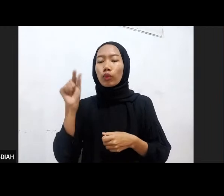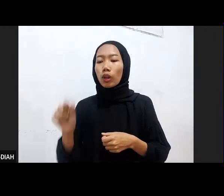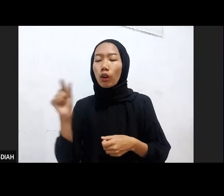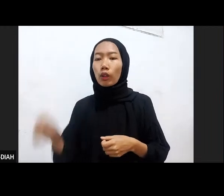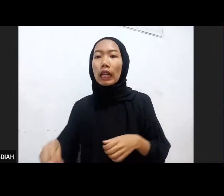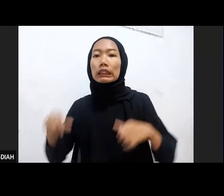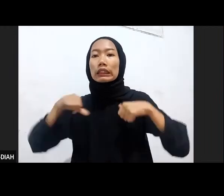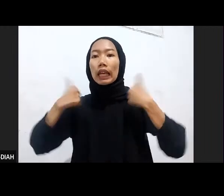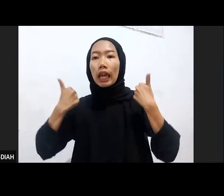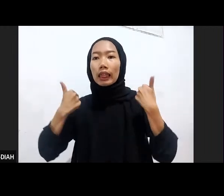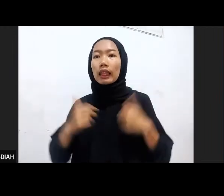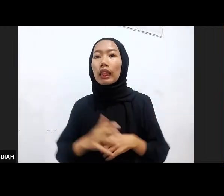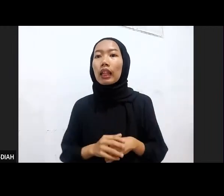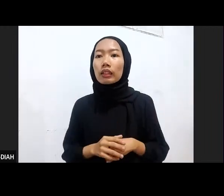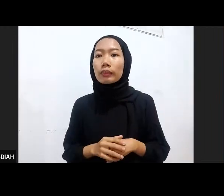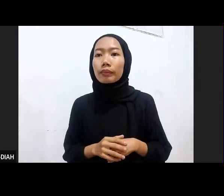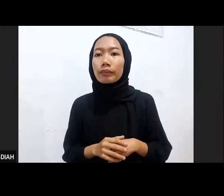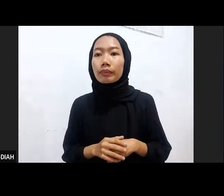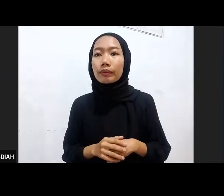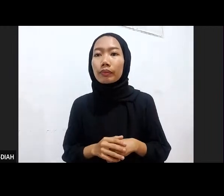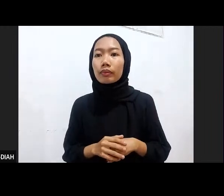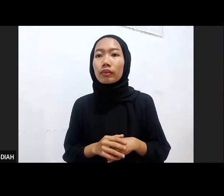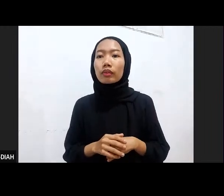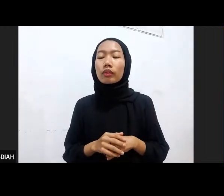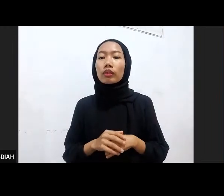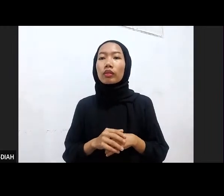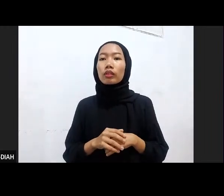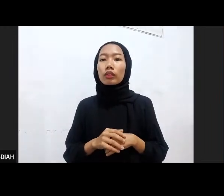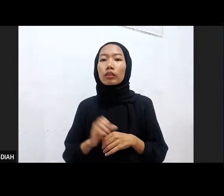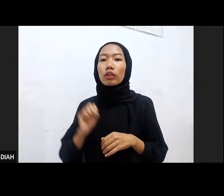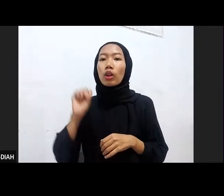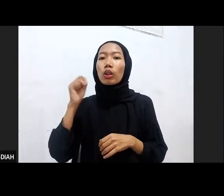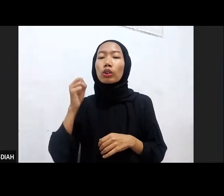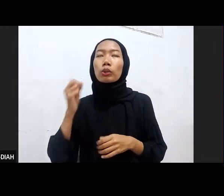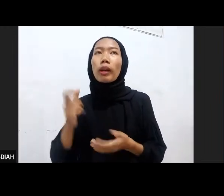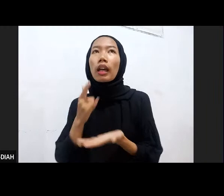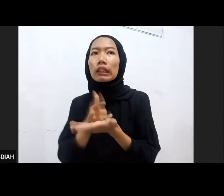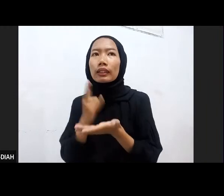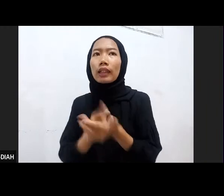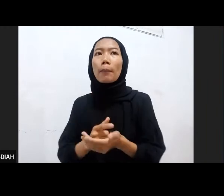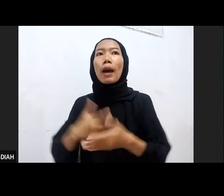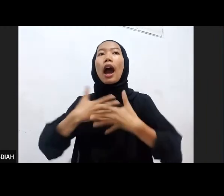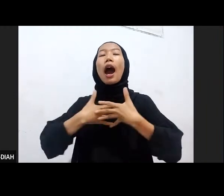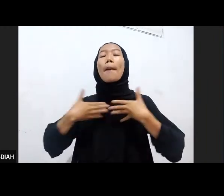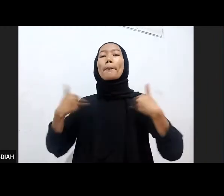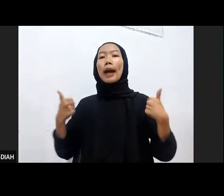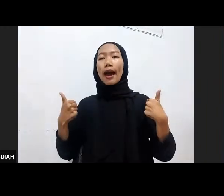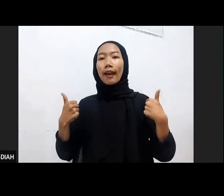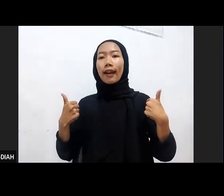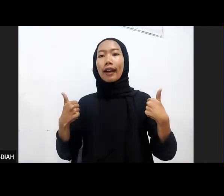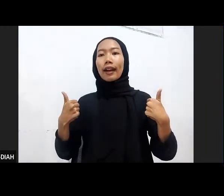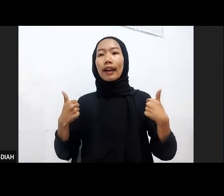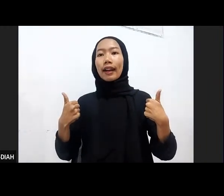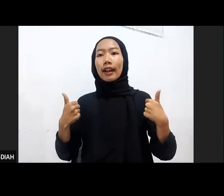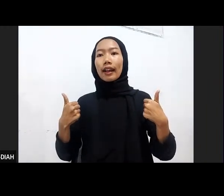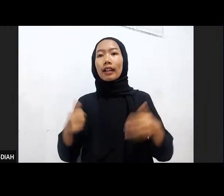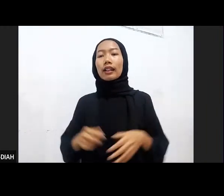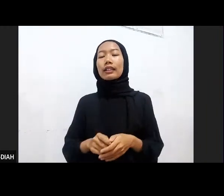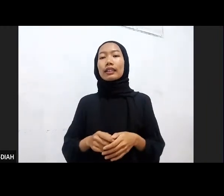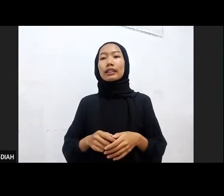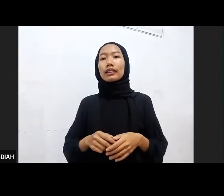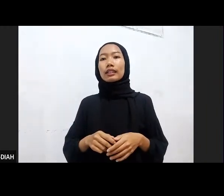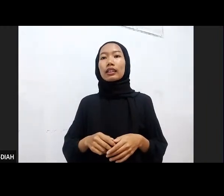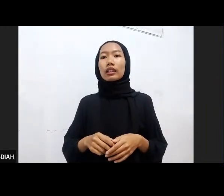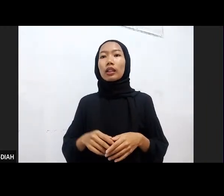carry out those activities safely and without health events. And the NDIS in Australia targets that